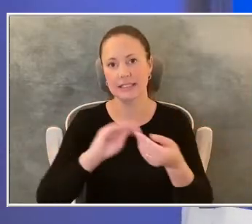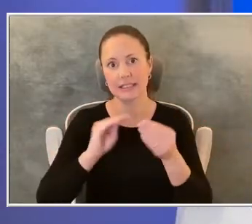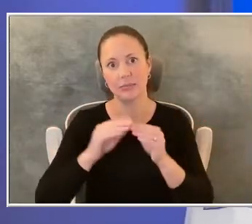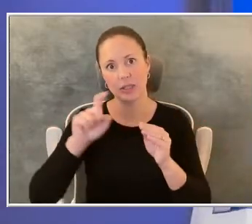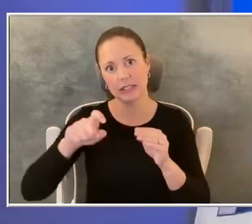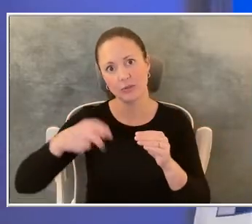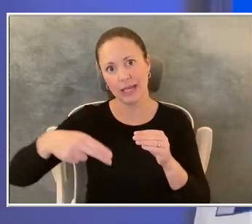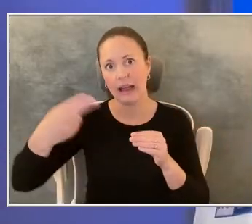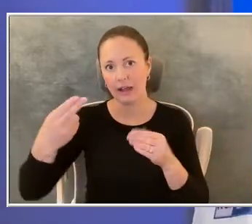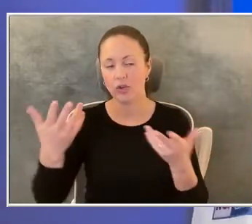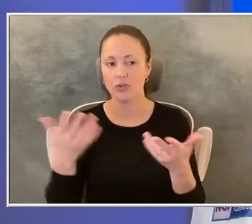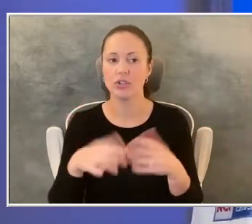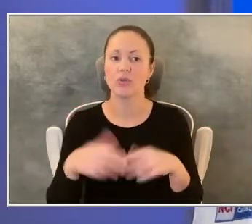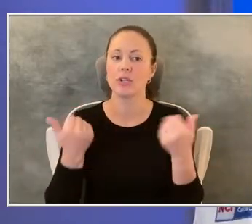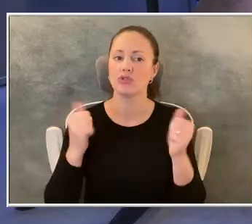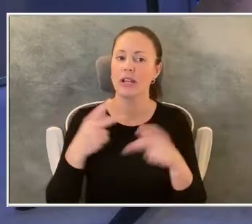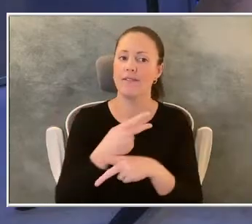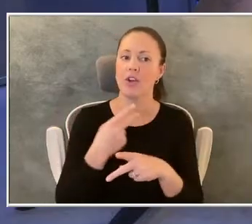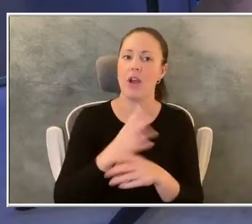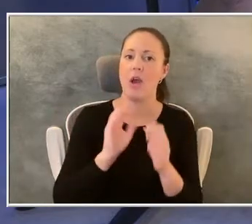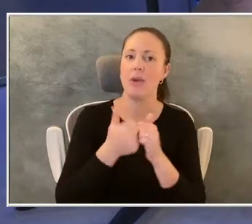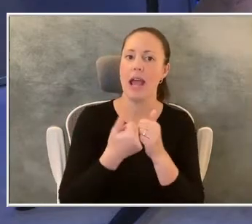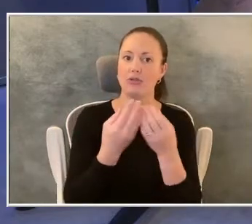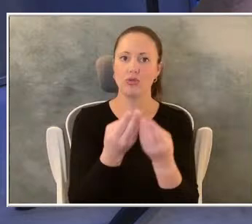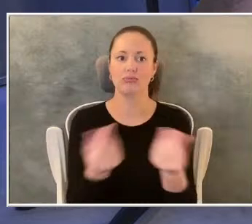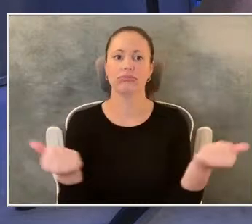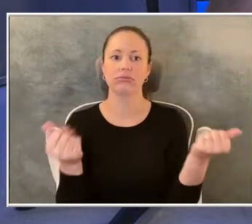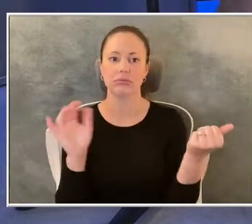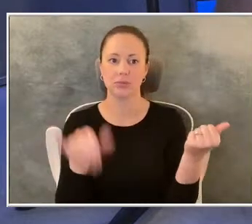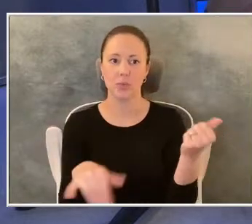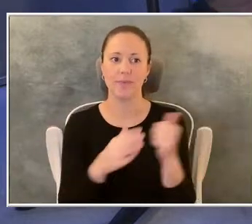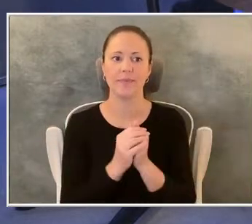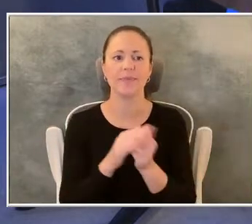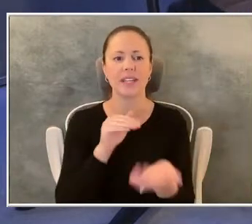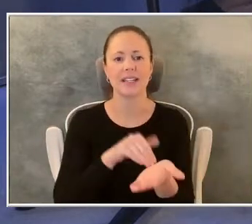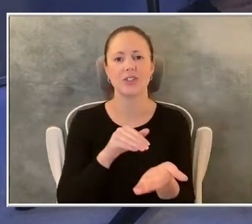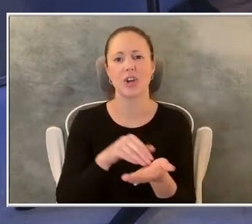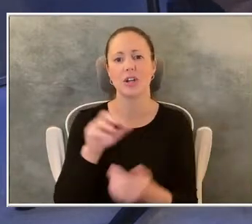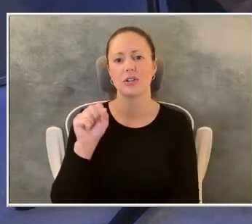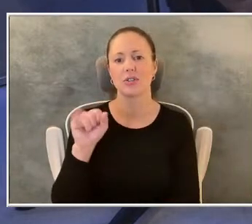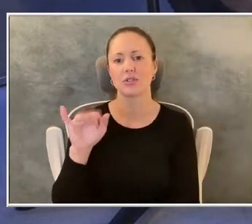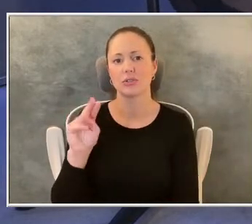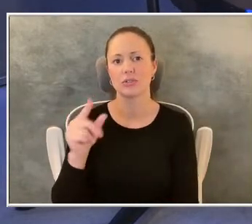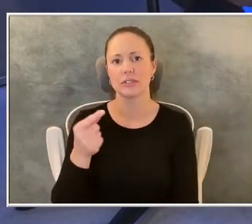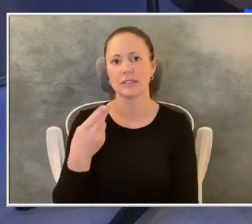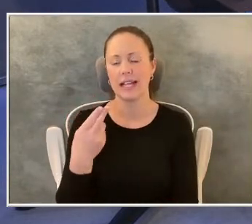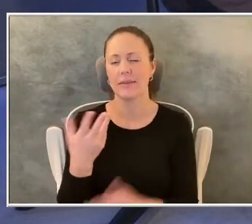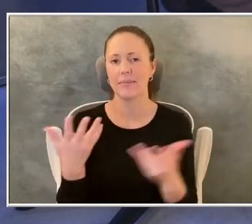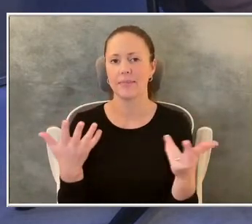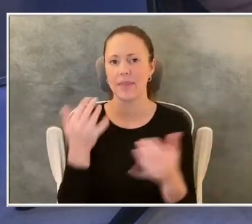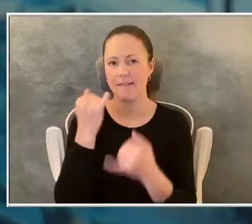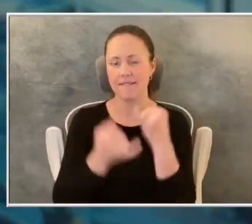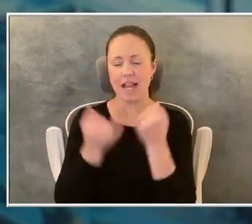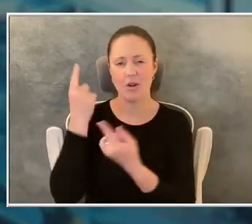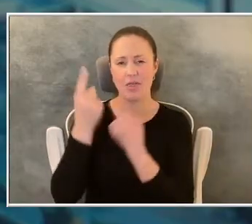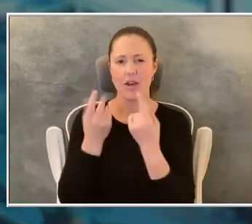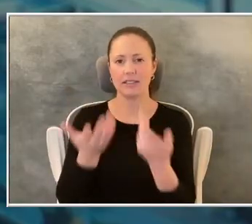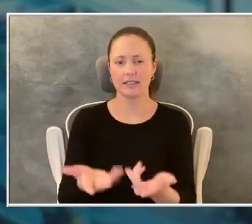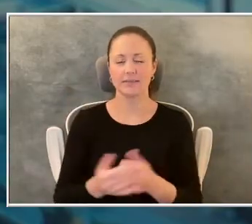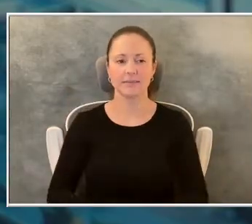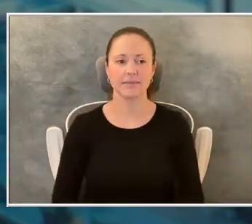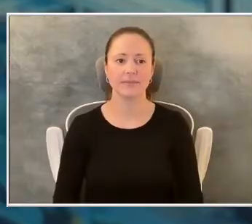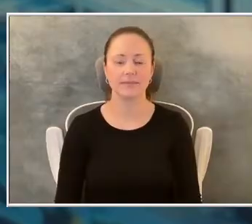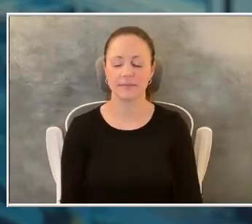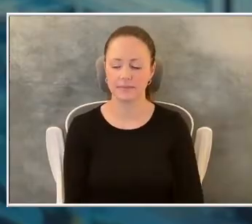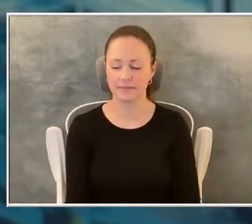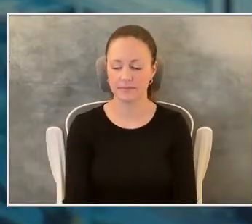we can tackle these deadly diseases. Dr. Singh, what is the big takeaway this morning? So I want to